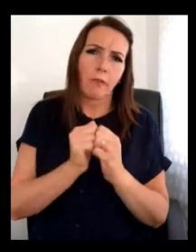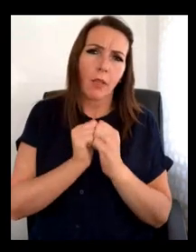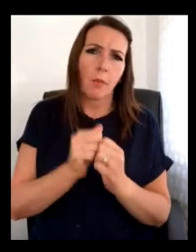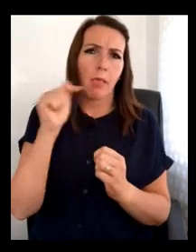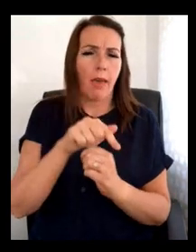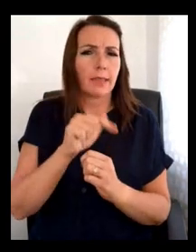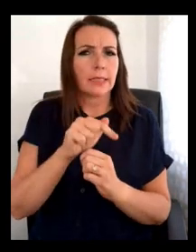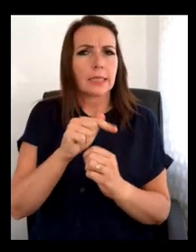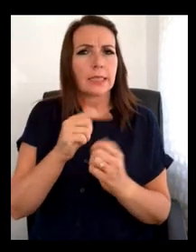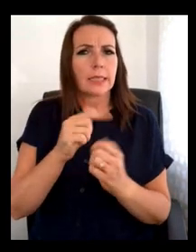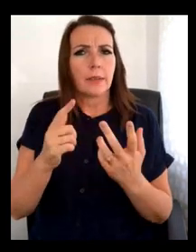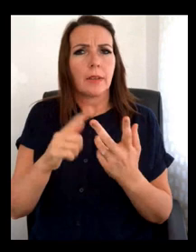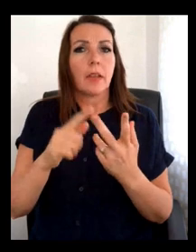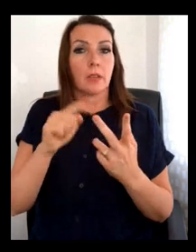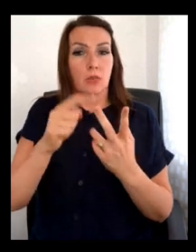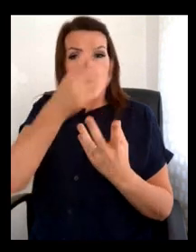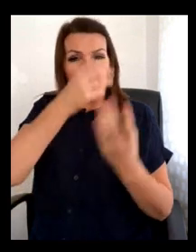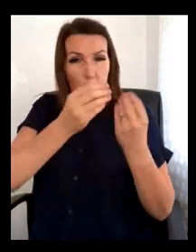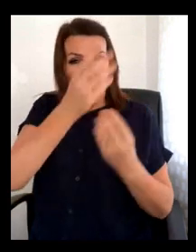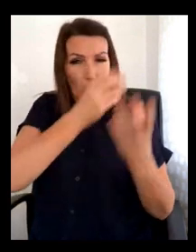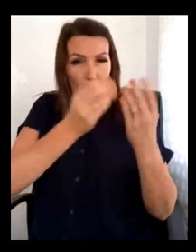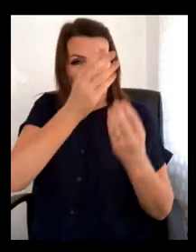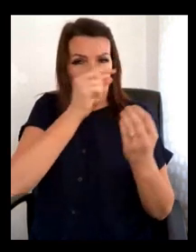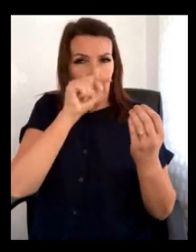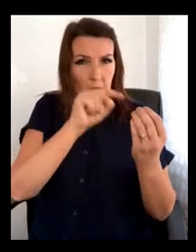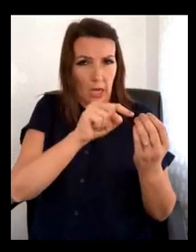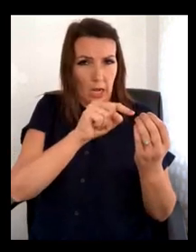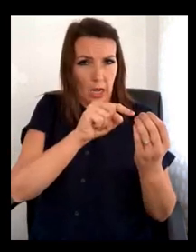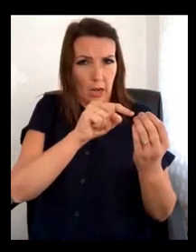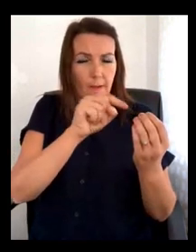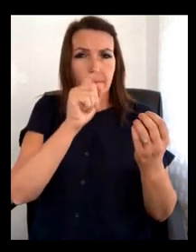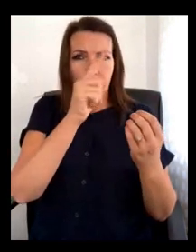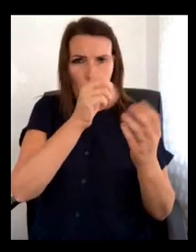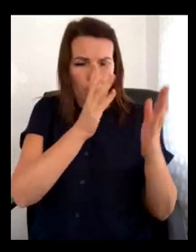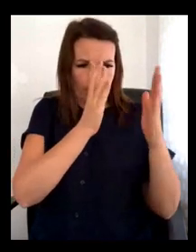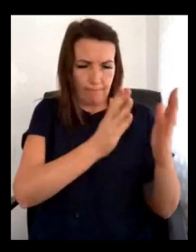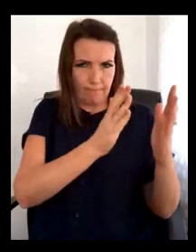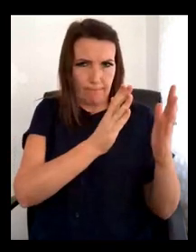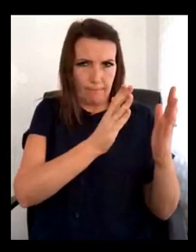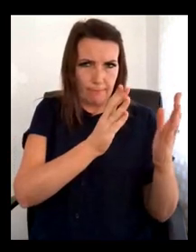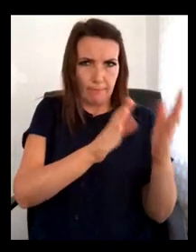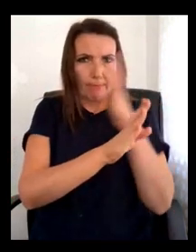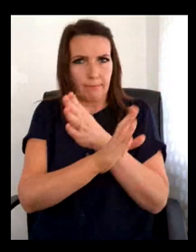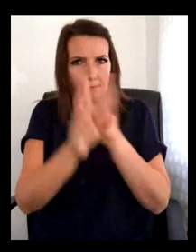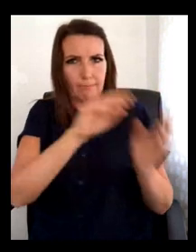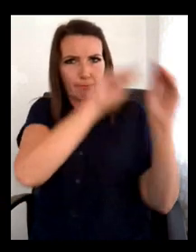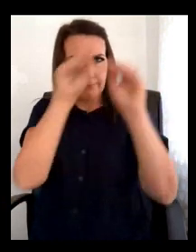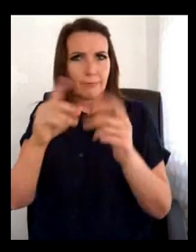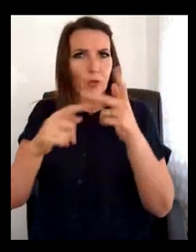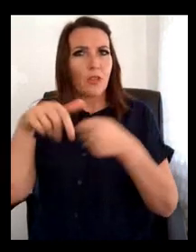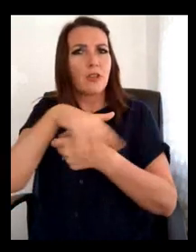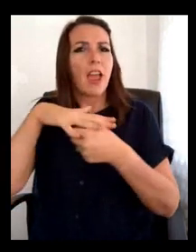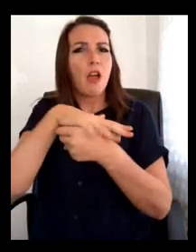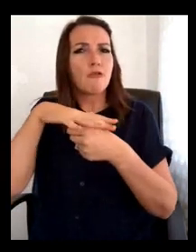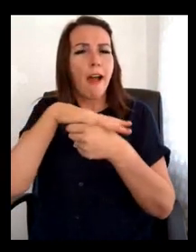to take learning from one bit of work, from one discipline, and apply it to another, and that kind of plastic way of thinking